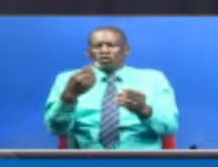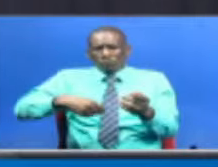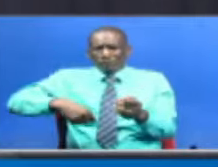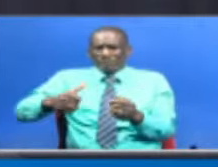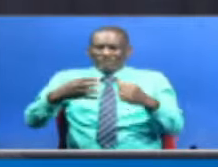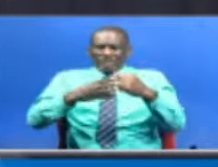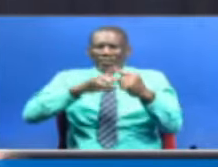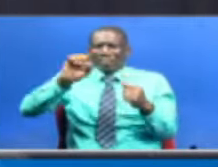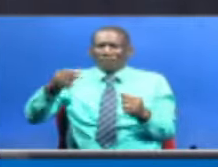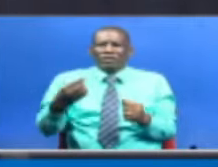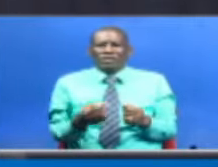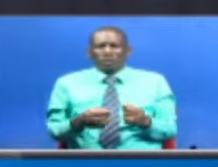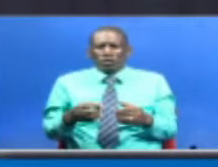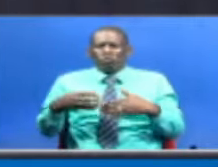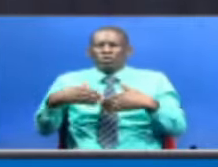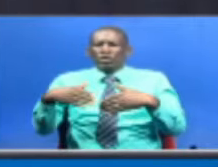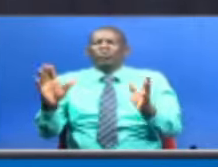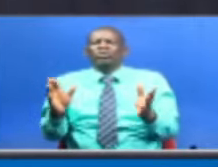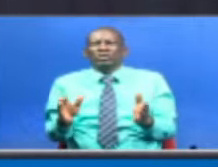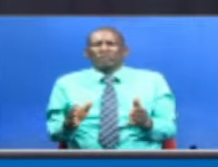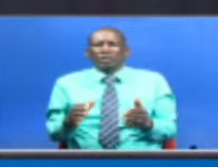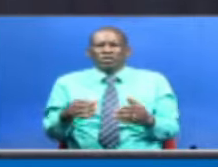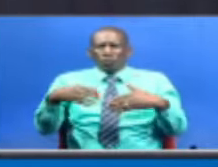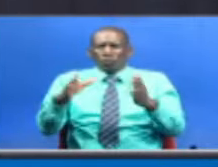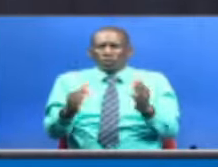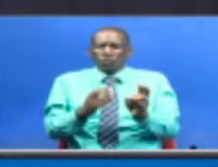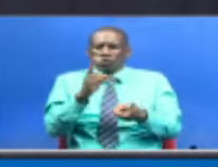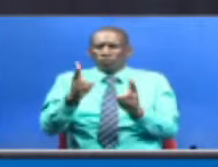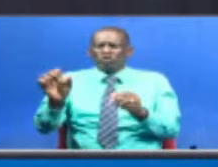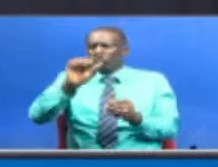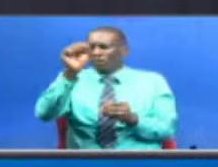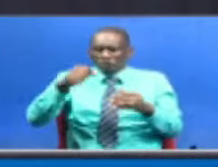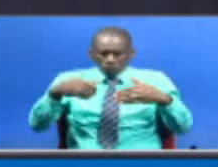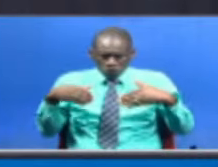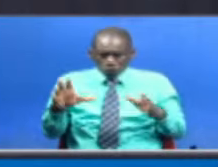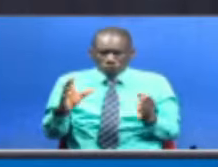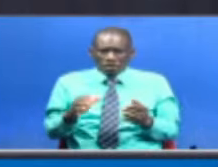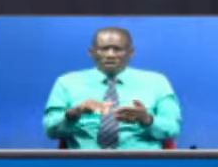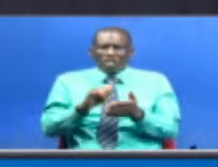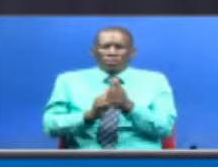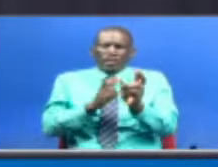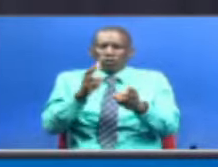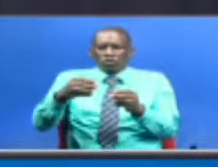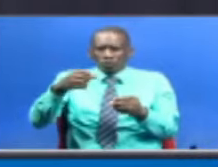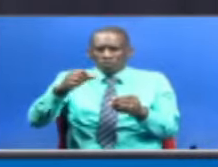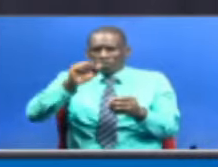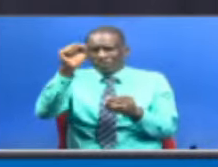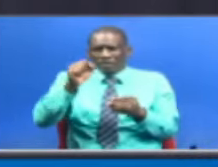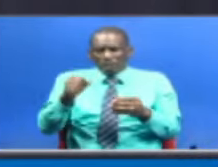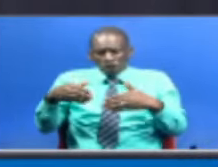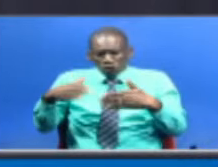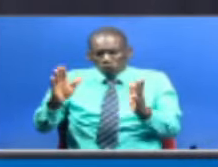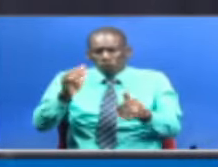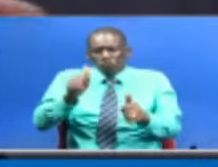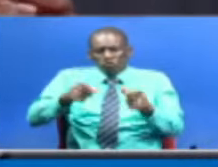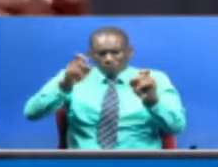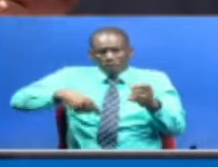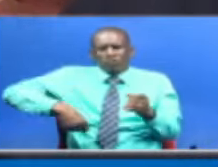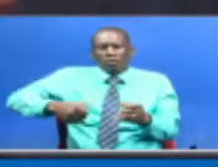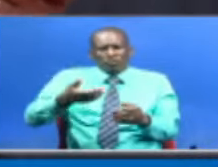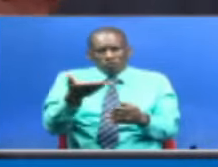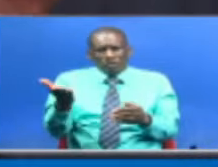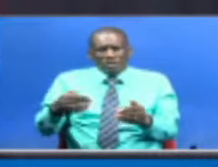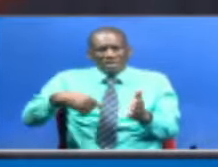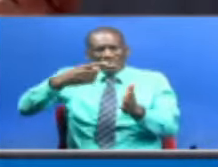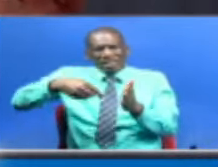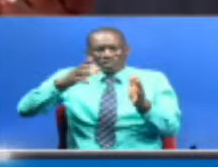9,000. We lose some 22%. But that 22% that is lost is still paid for, because the generator has